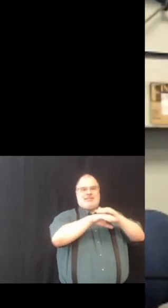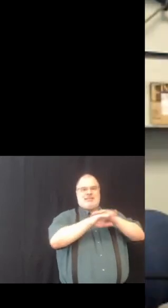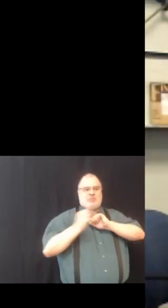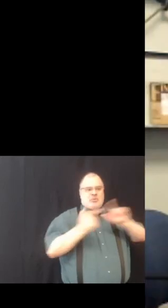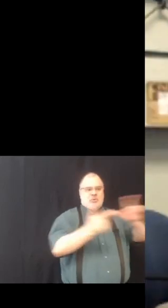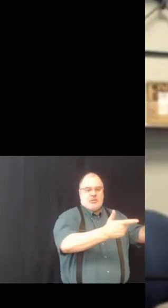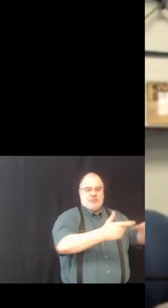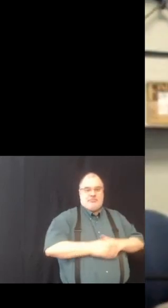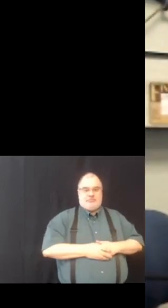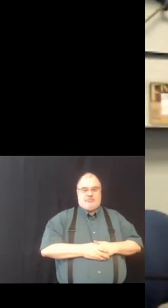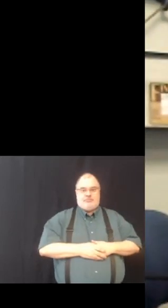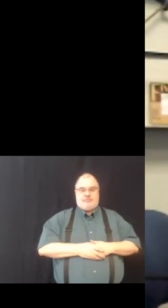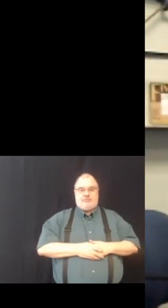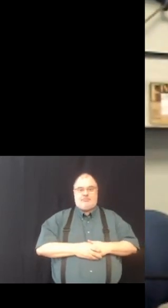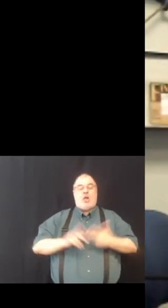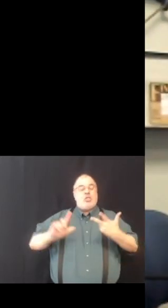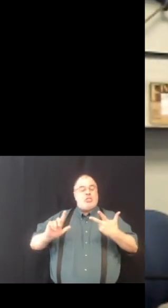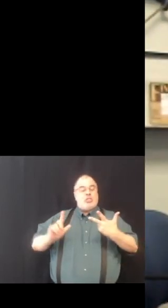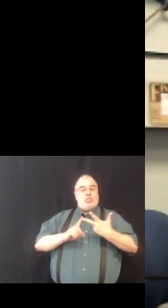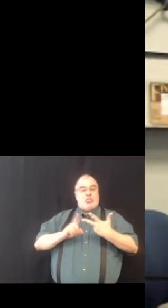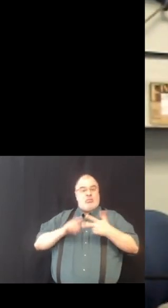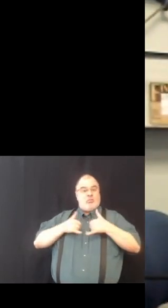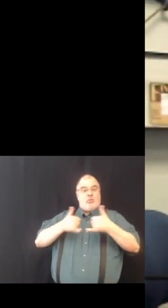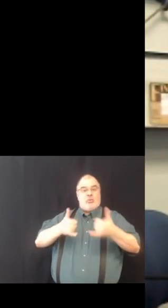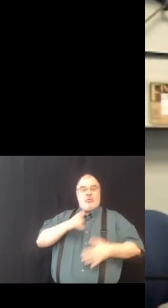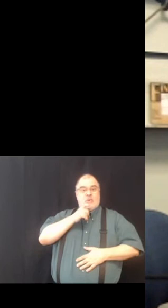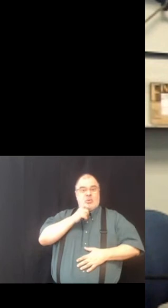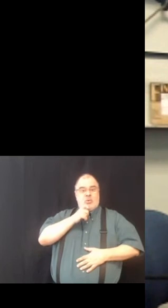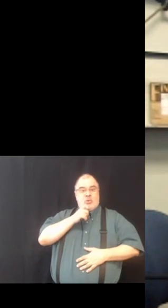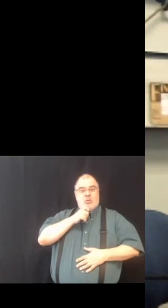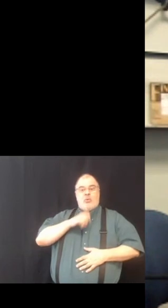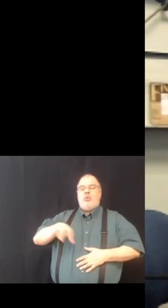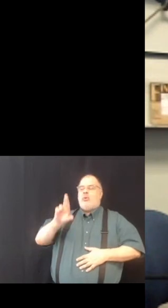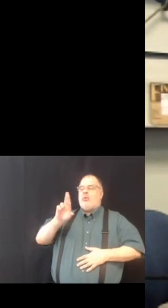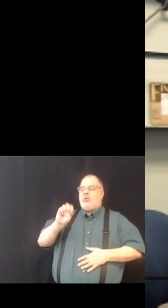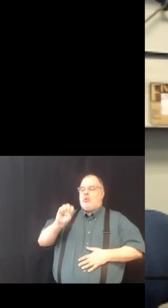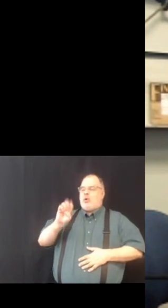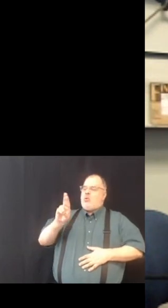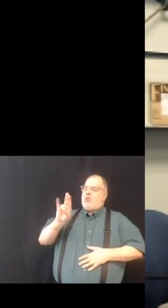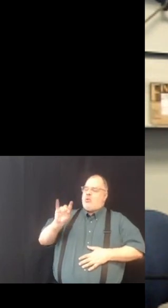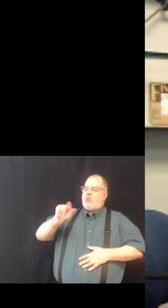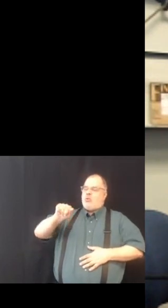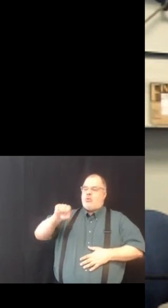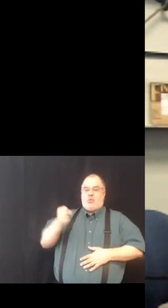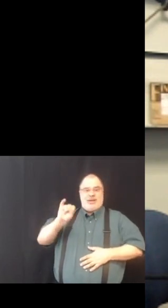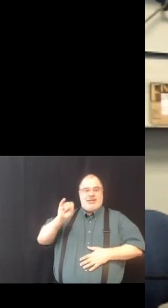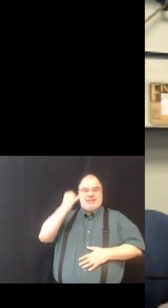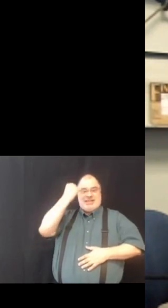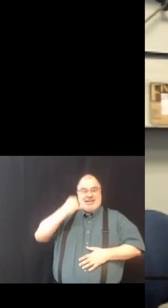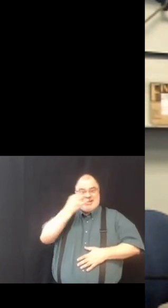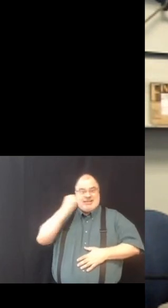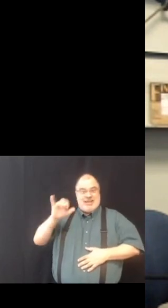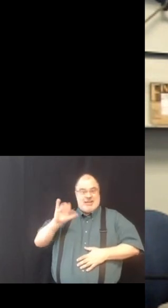And for our third award, we are very happy to recognize Rita's Italian Ice and Frozen Custard of Lake Buena Vista as our